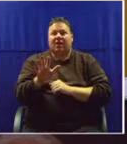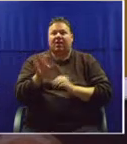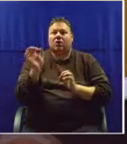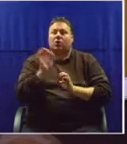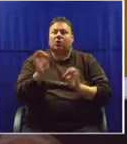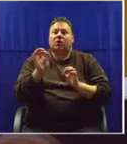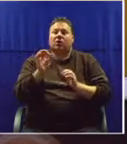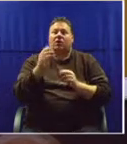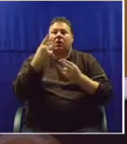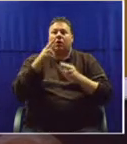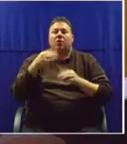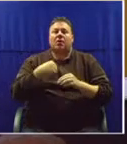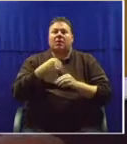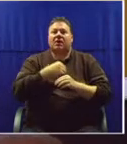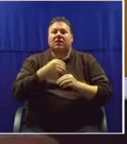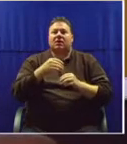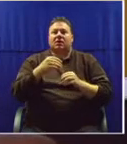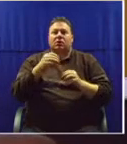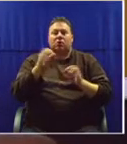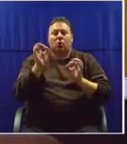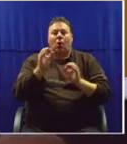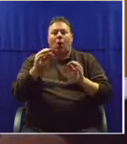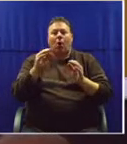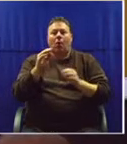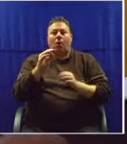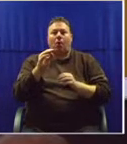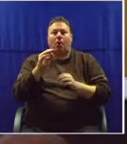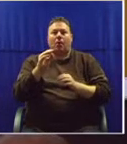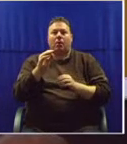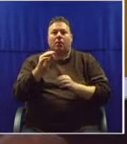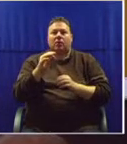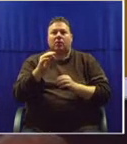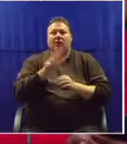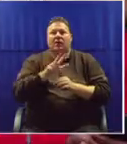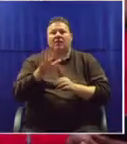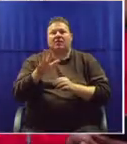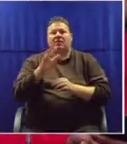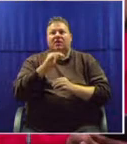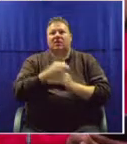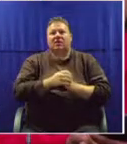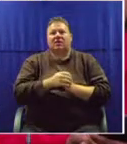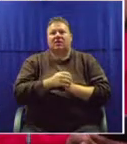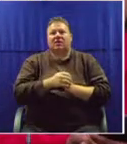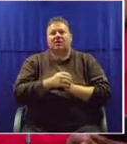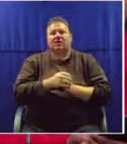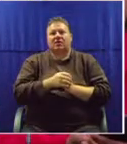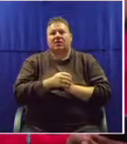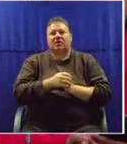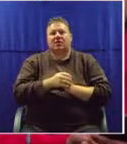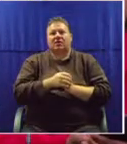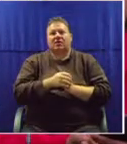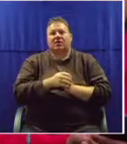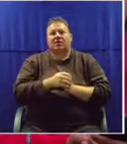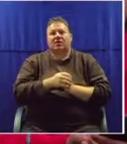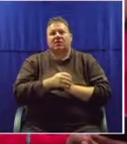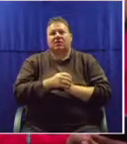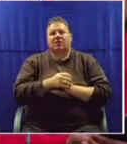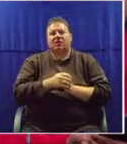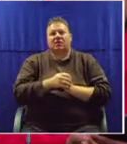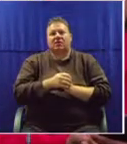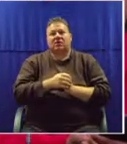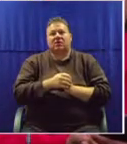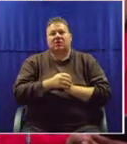No member, honorable members, may impute. Don't do that. Up until the end. I'm talking. I'm on the